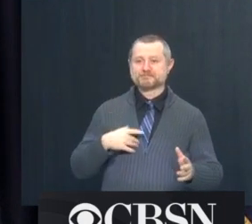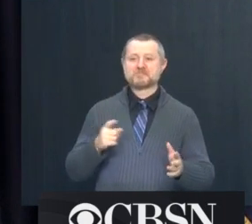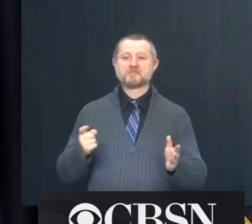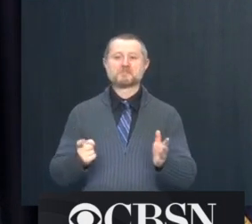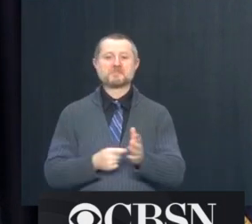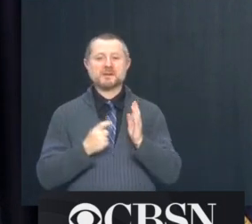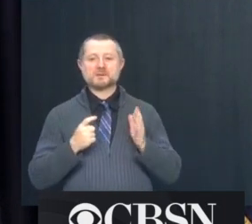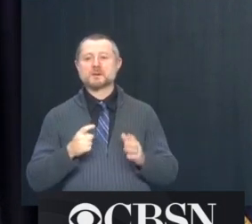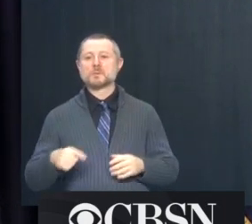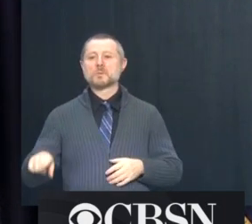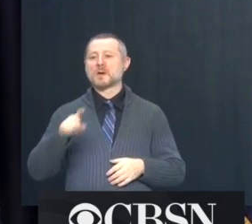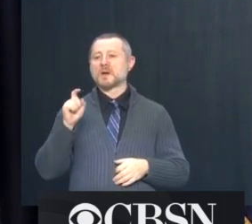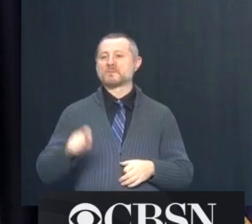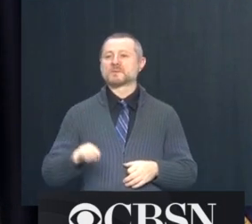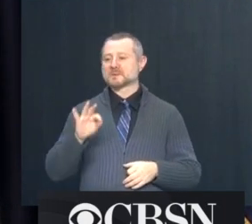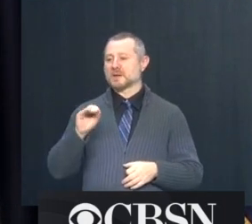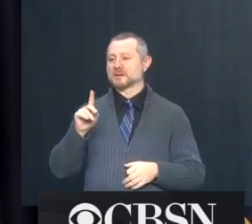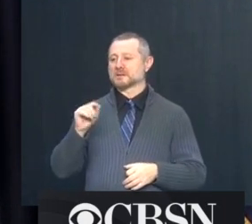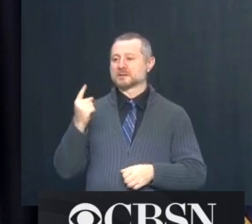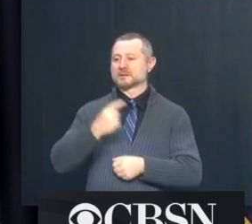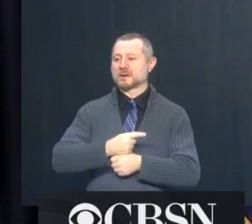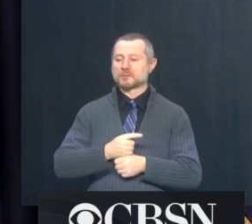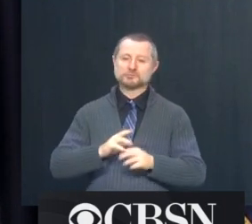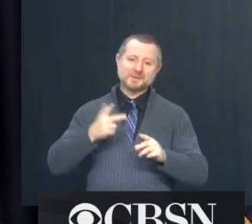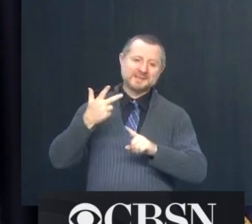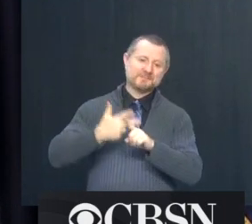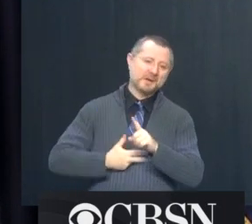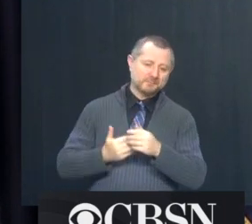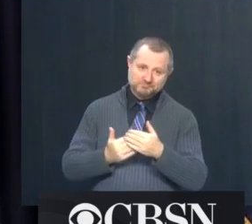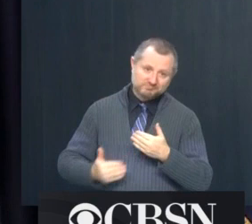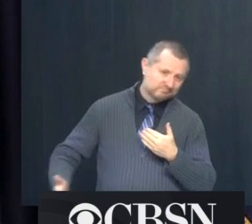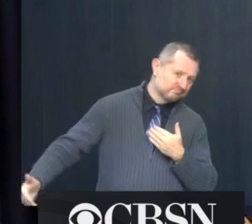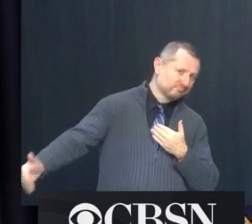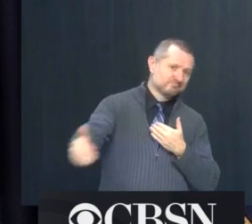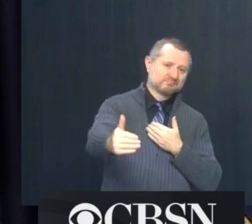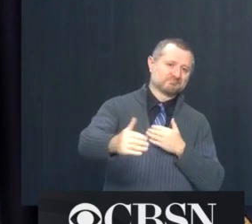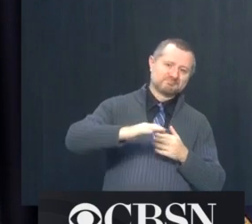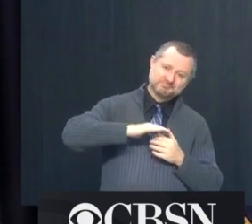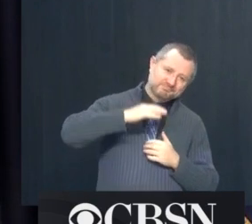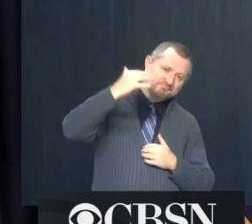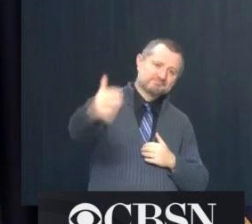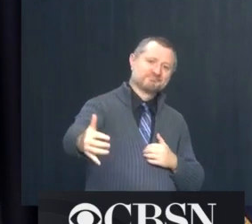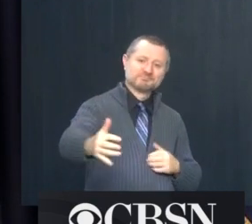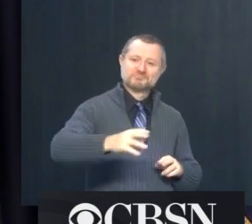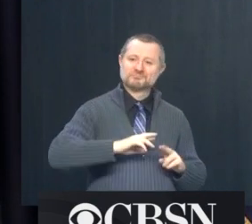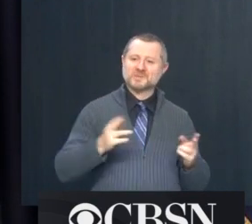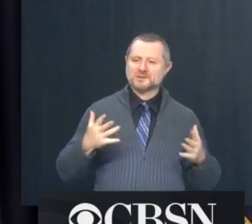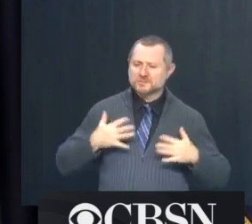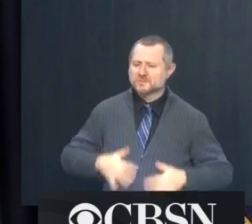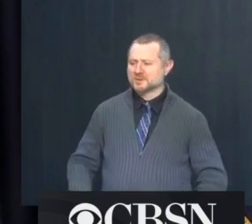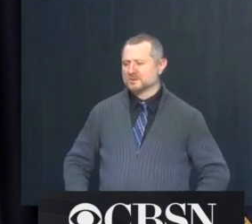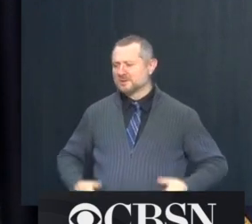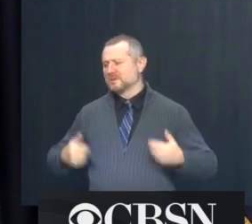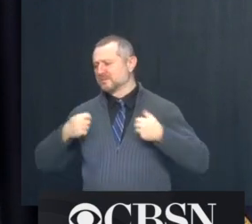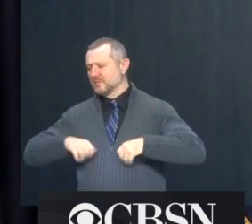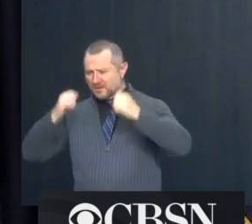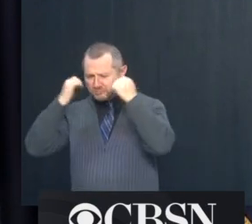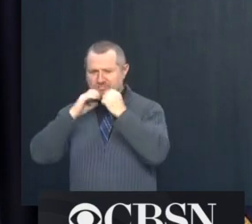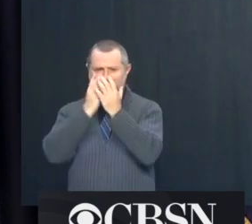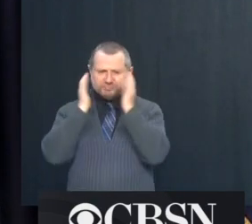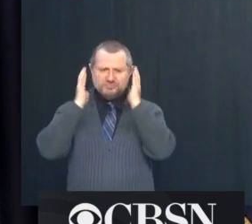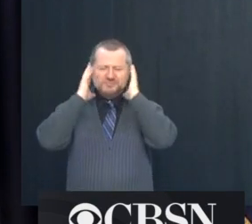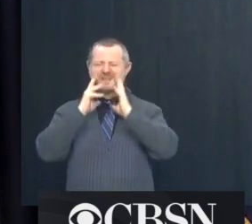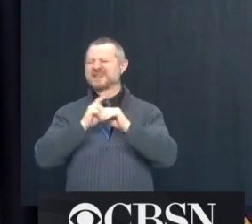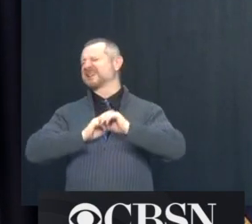a 90-day supply of these and everything else at the